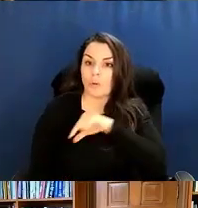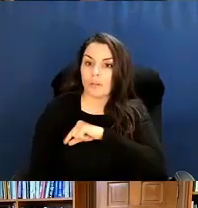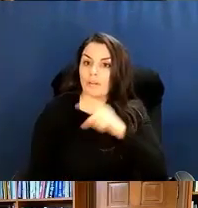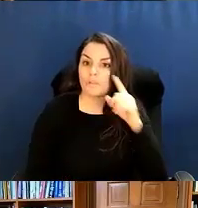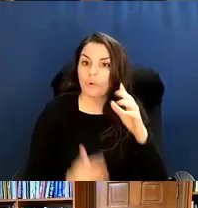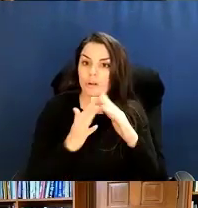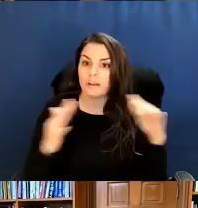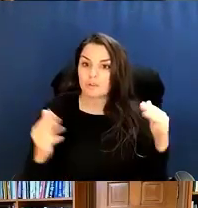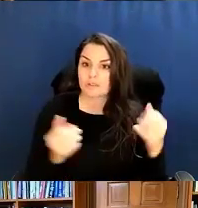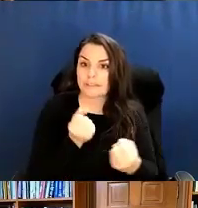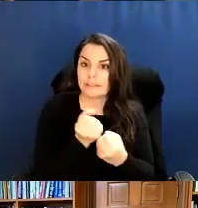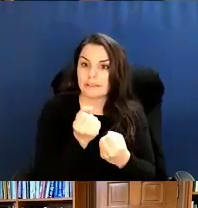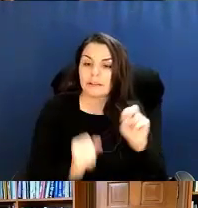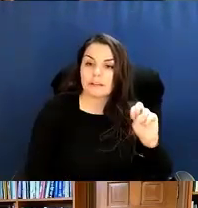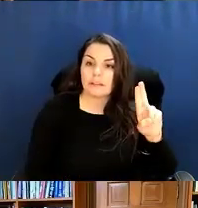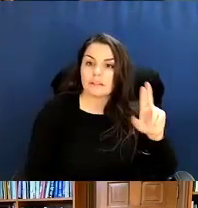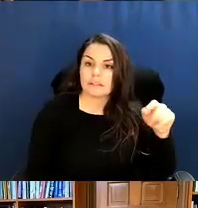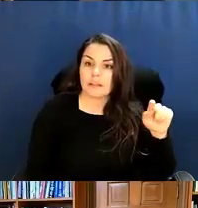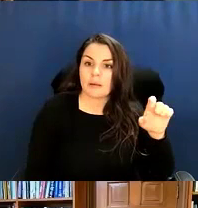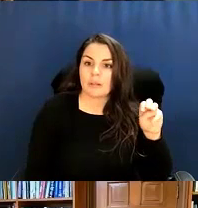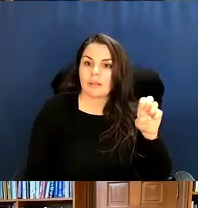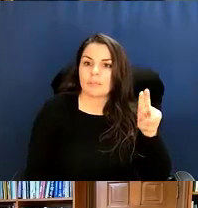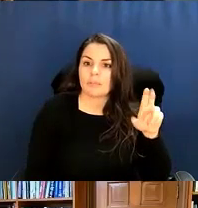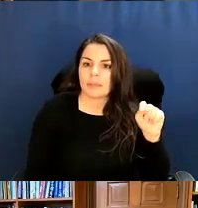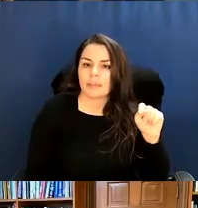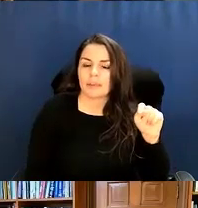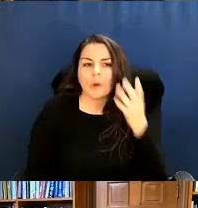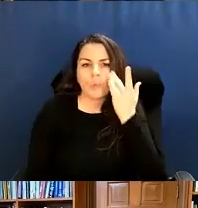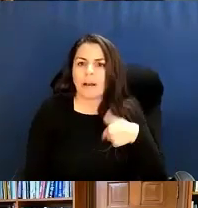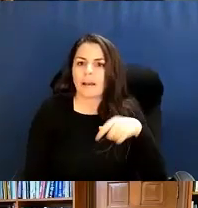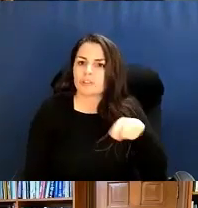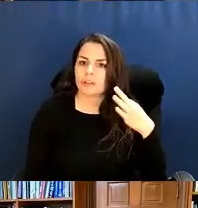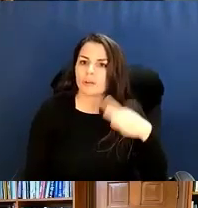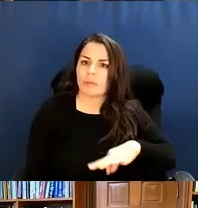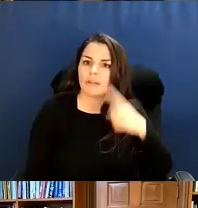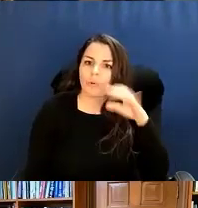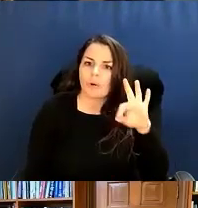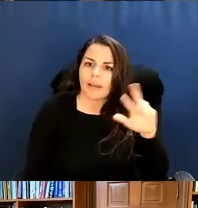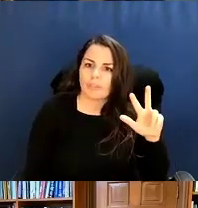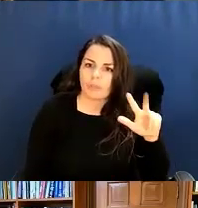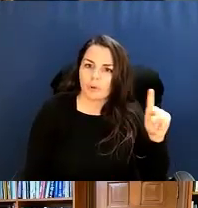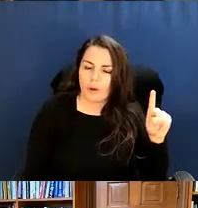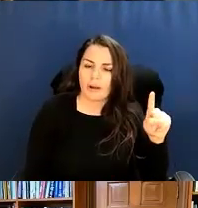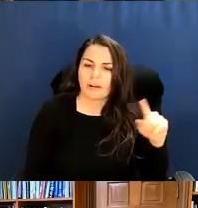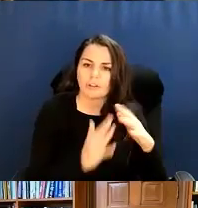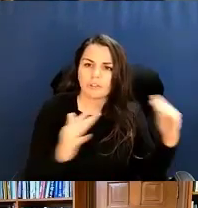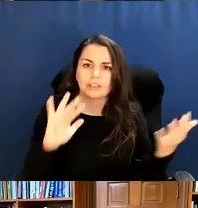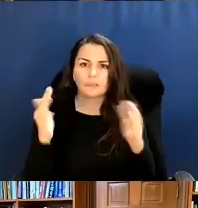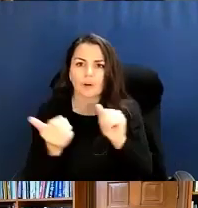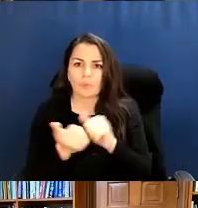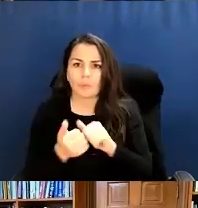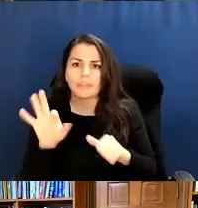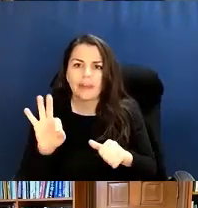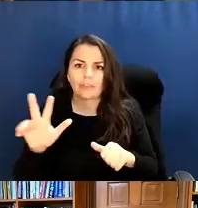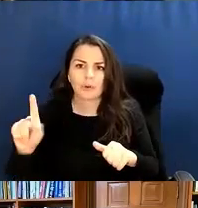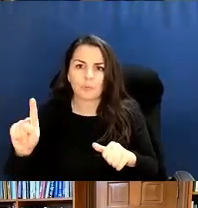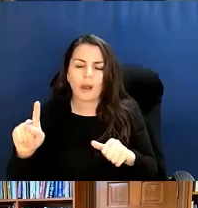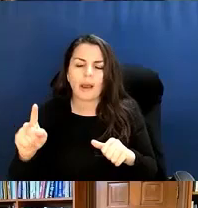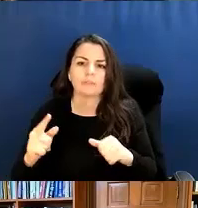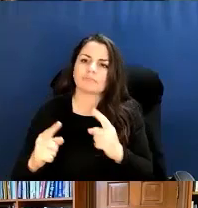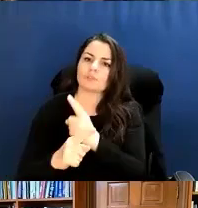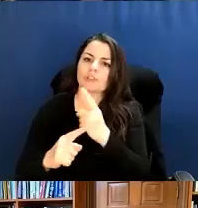grant, we're automatically going to give you $2,500 per trainee. So you don't really have to do anything for